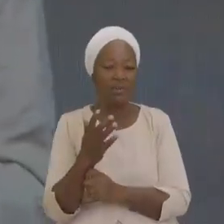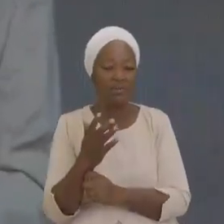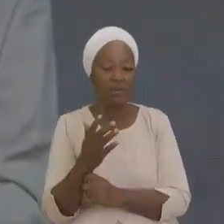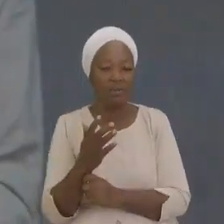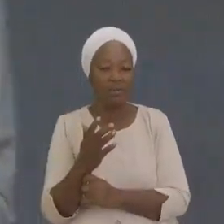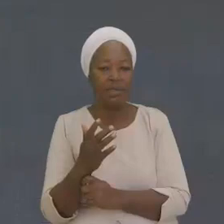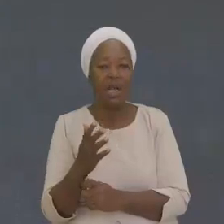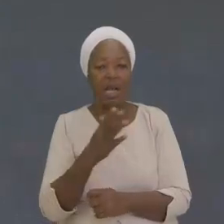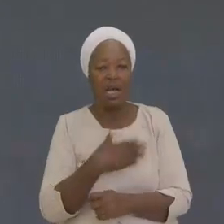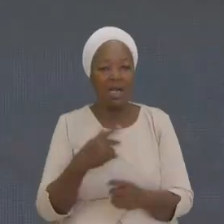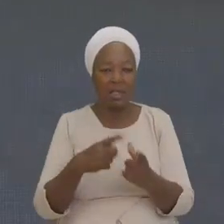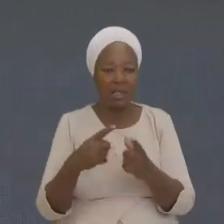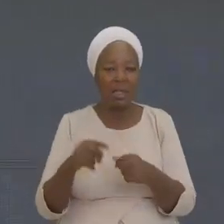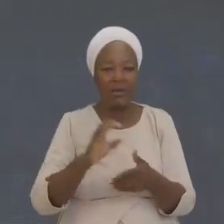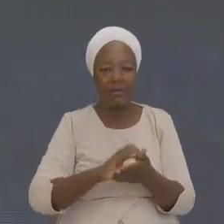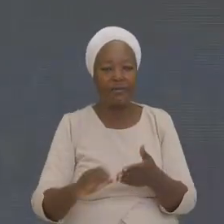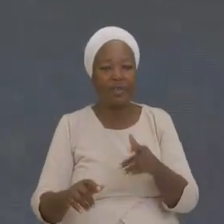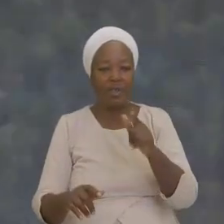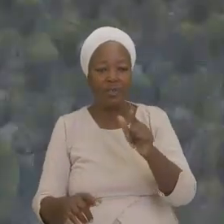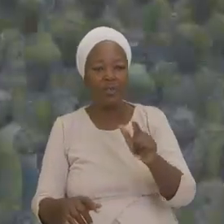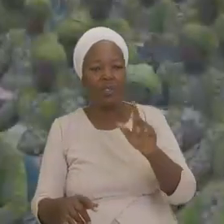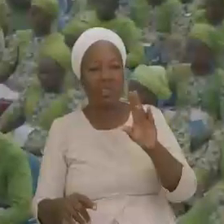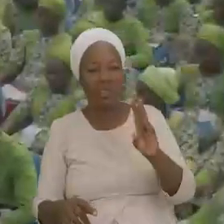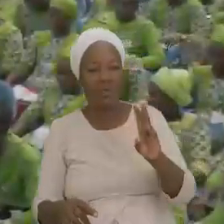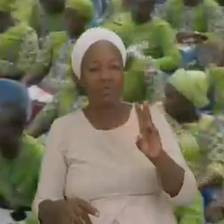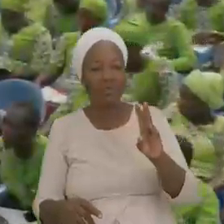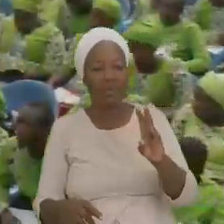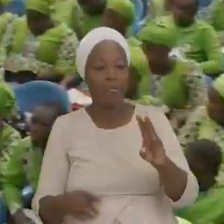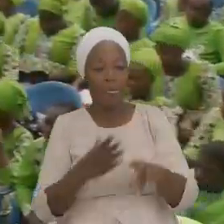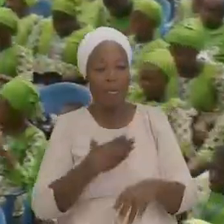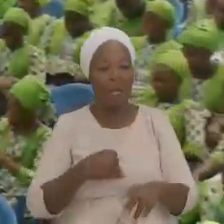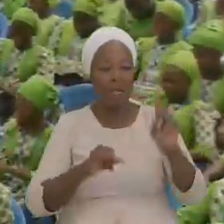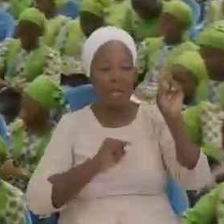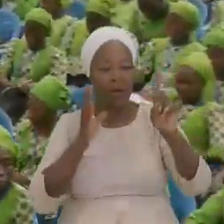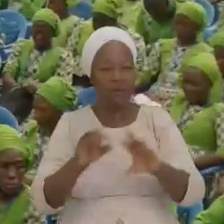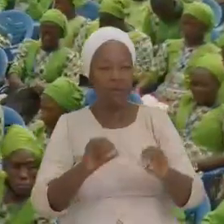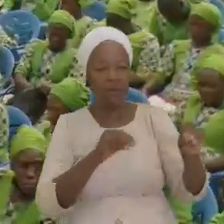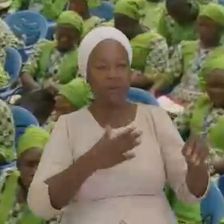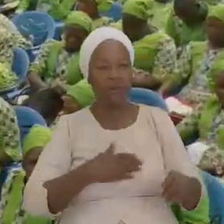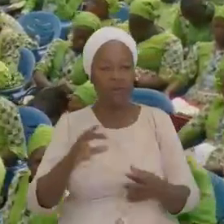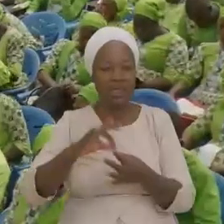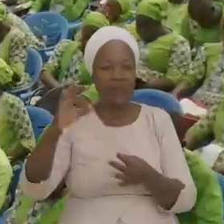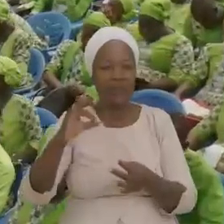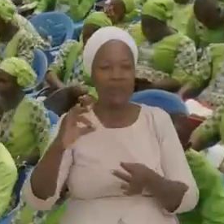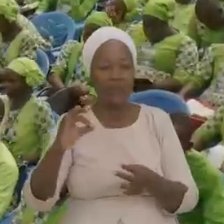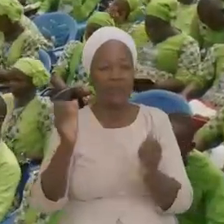And then in verse 27, and I will put my spirit within you.